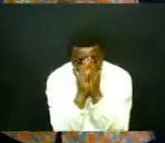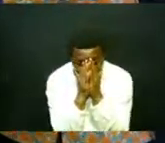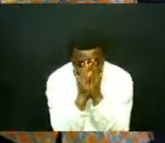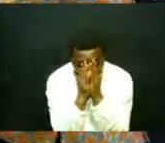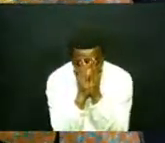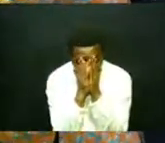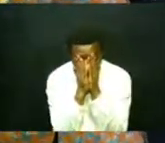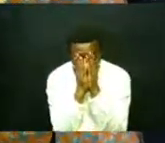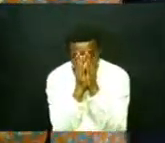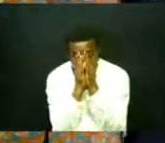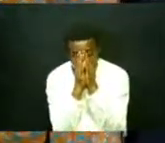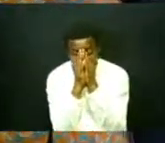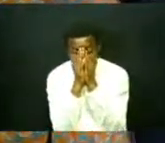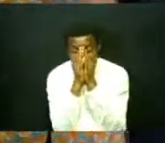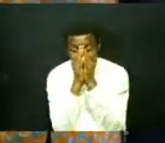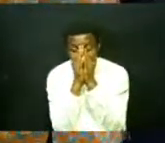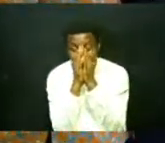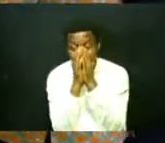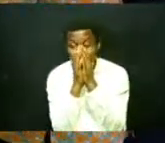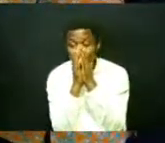circumstance.